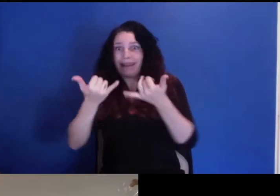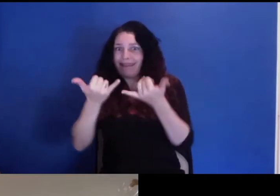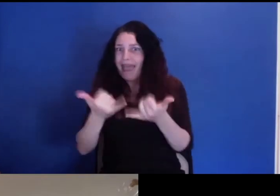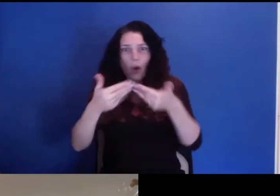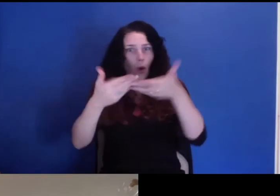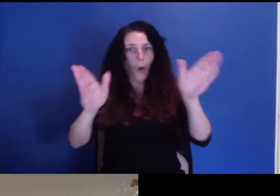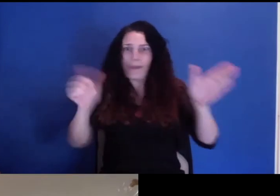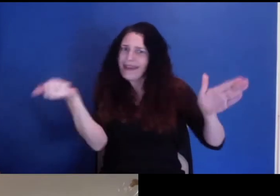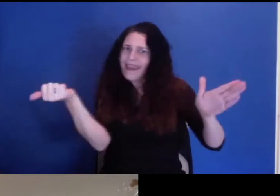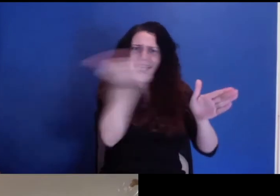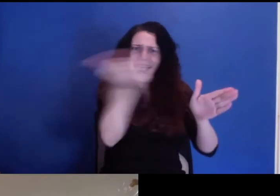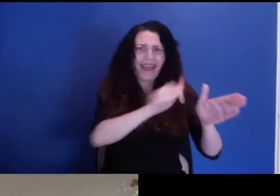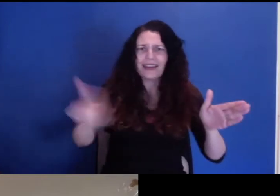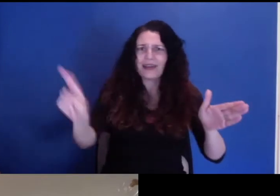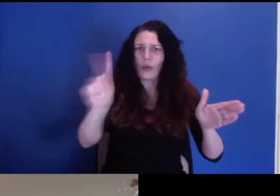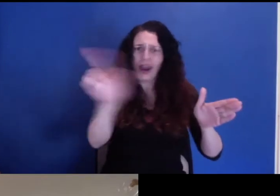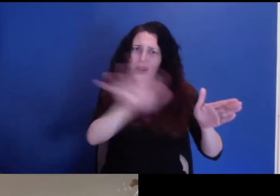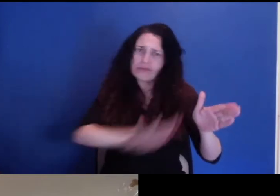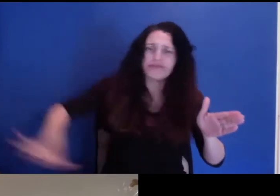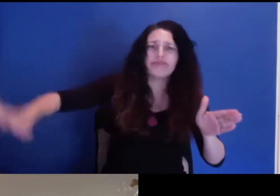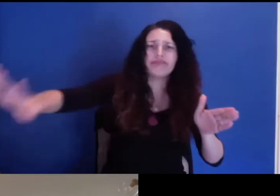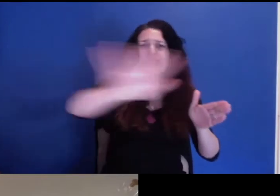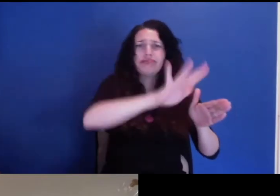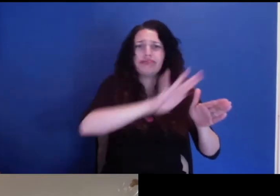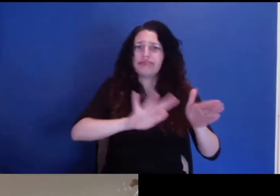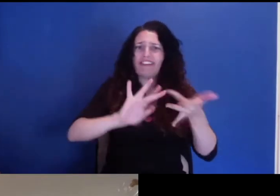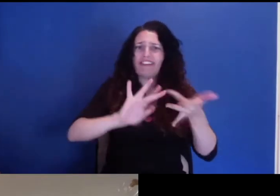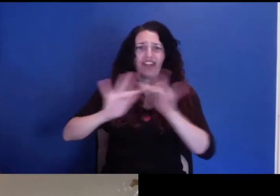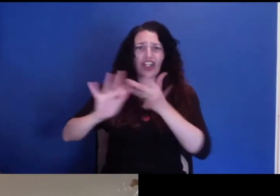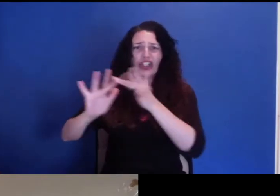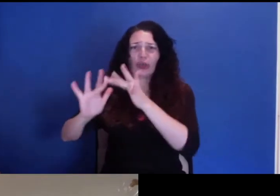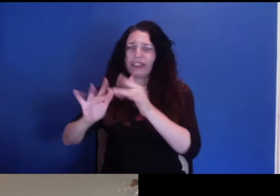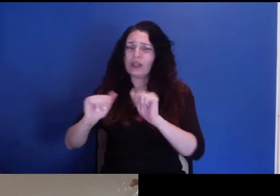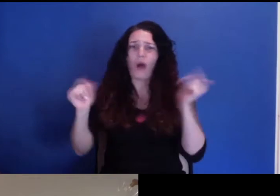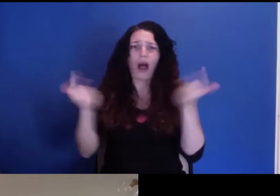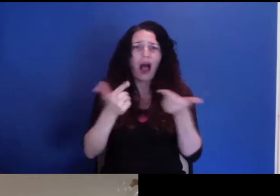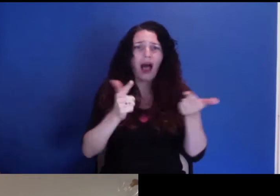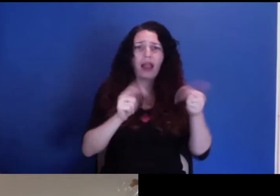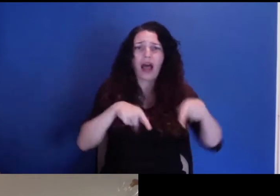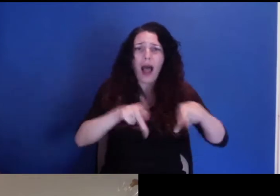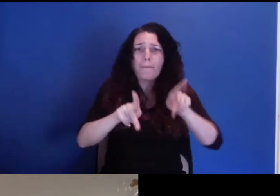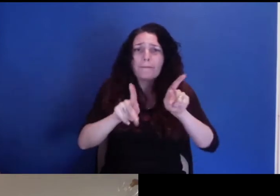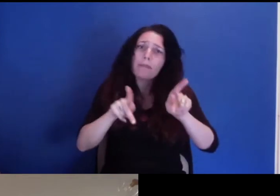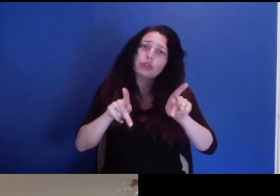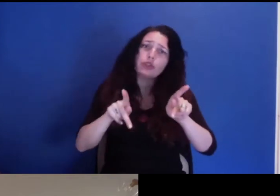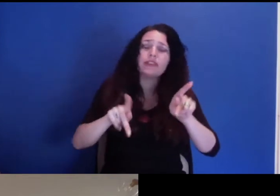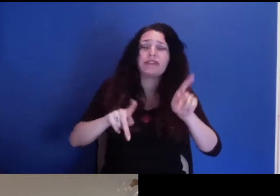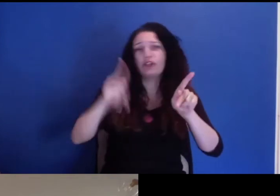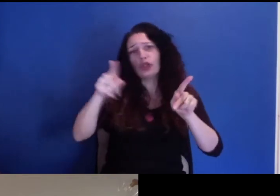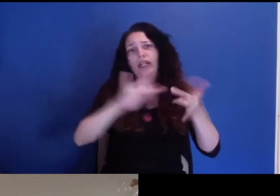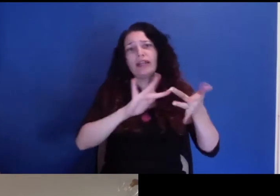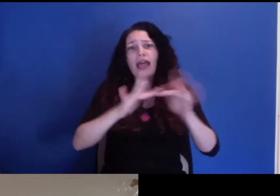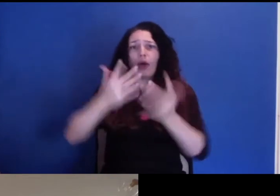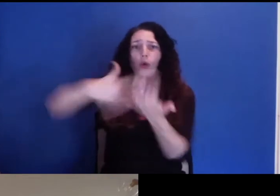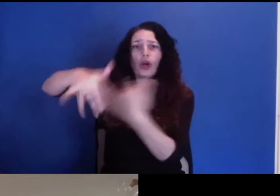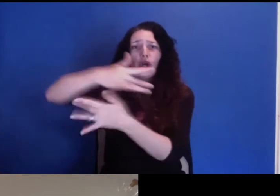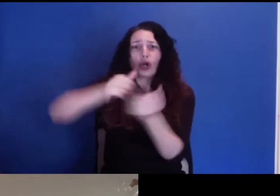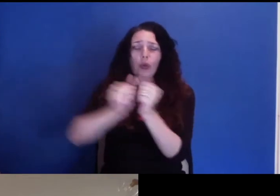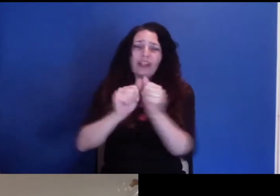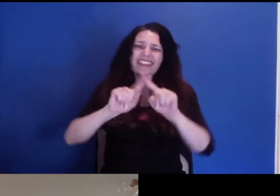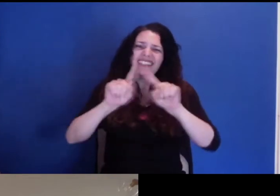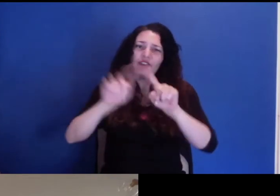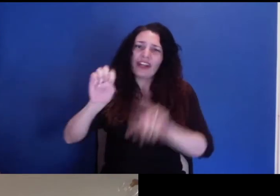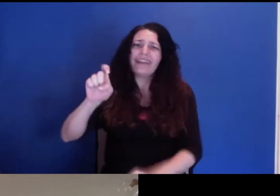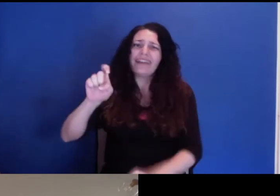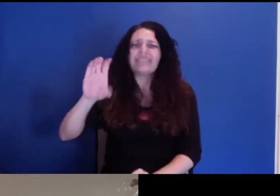via virtually. We're going to be able to have opportunities for you to network with so many industry executives and so many people in